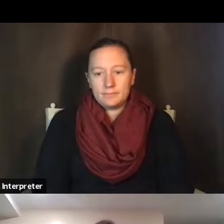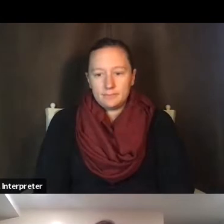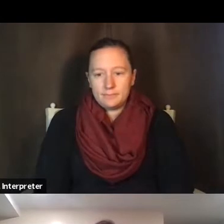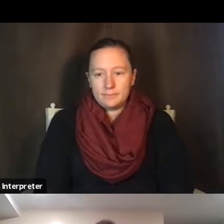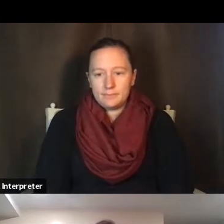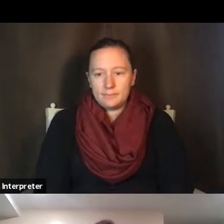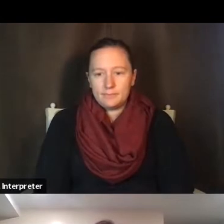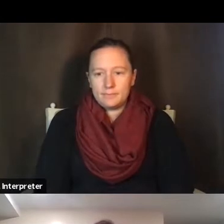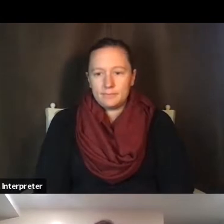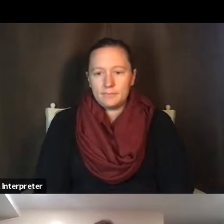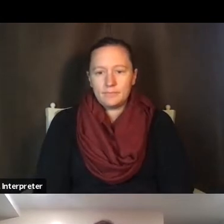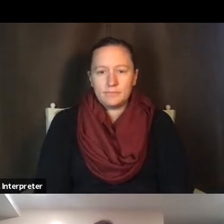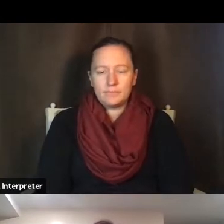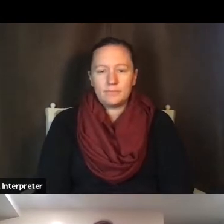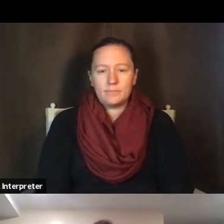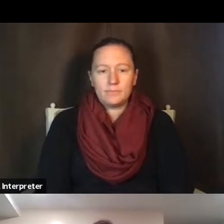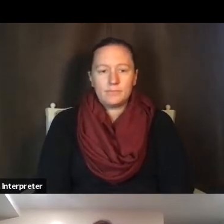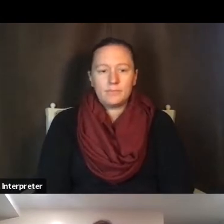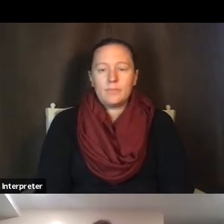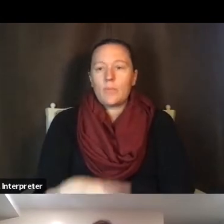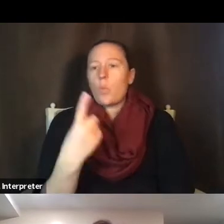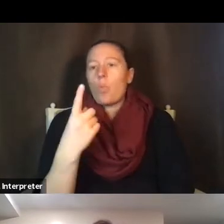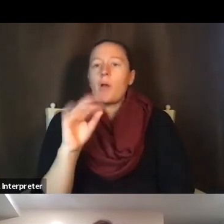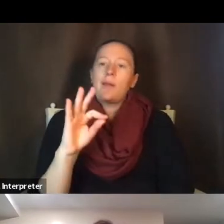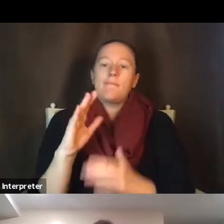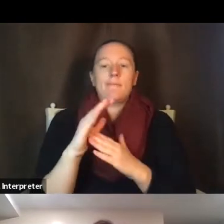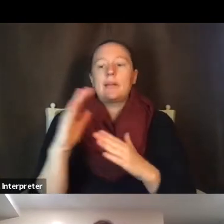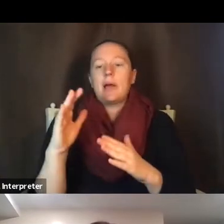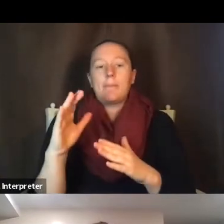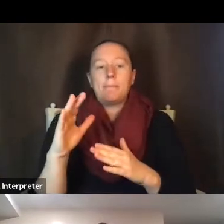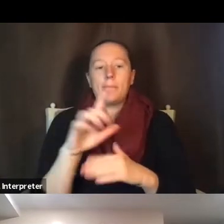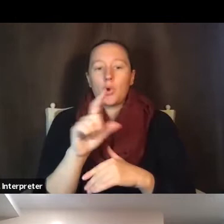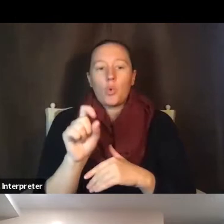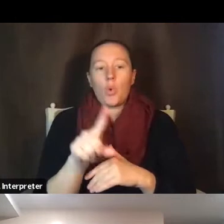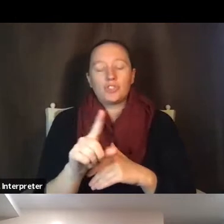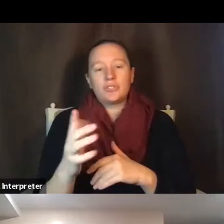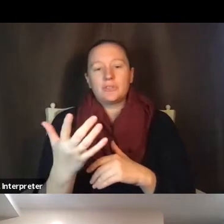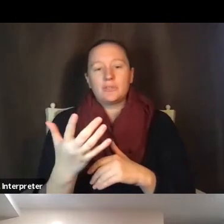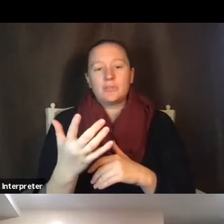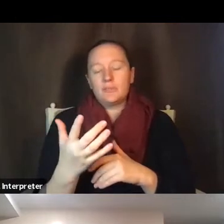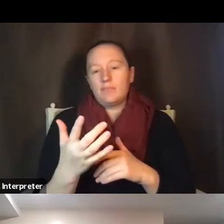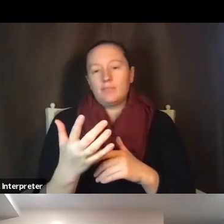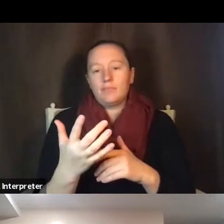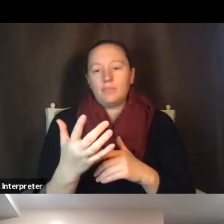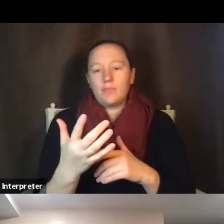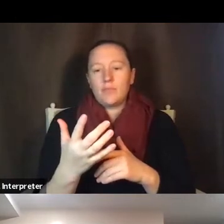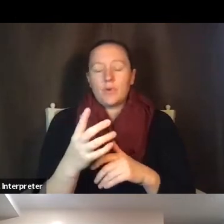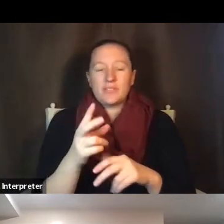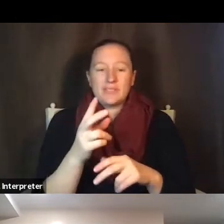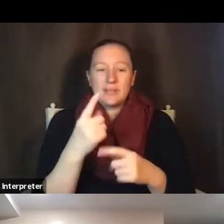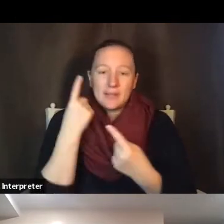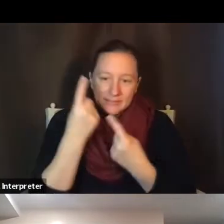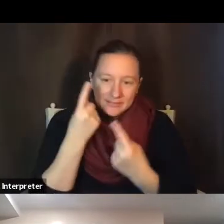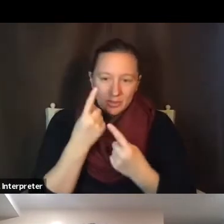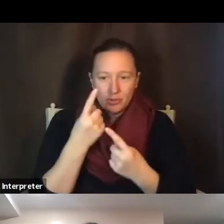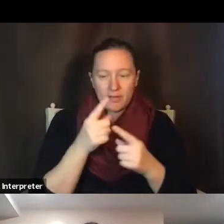And then one of the key questions, as we showed you, was looking at particular populations in